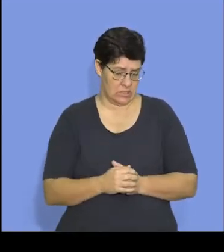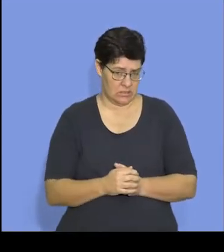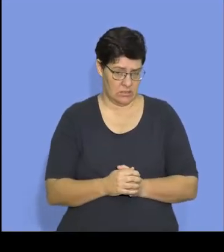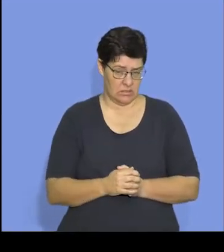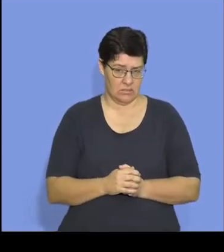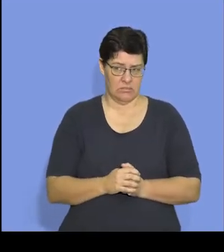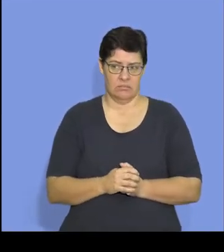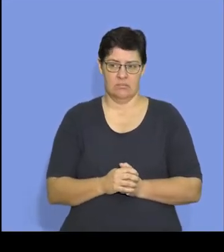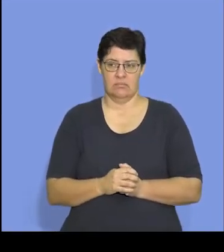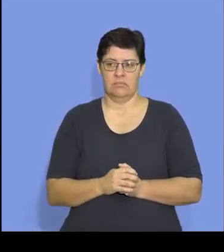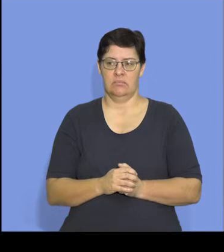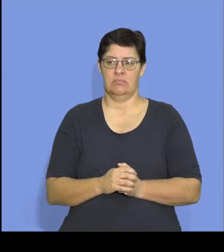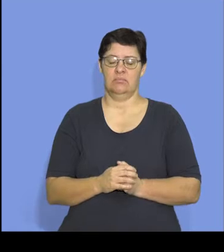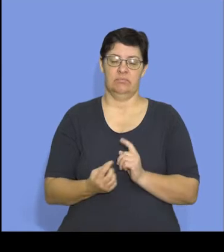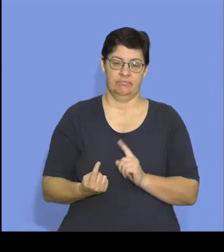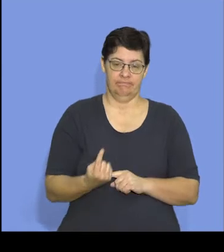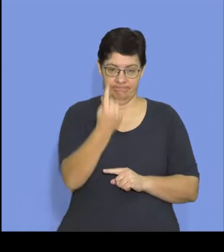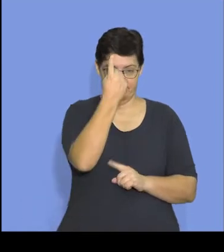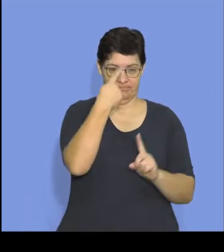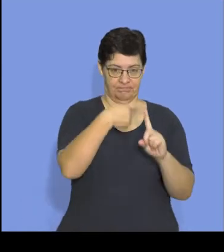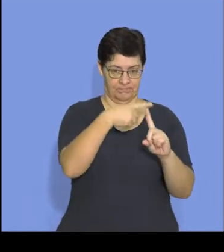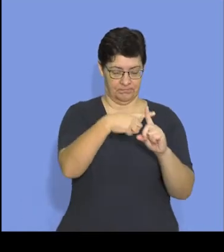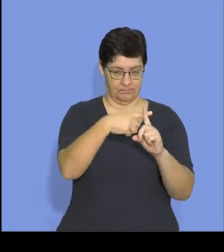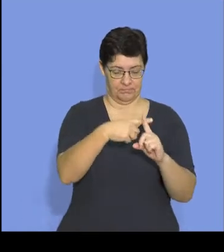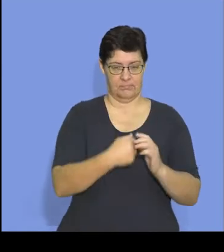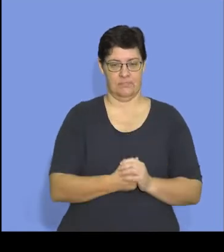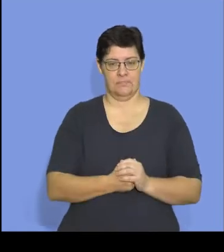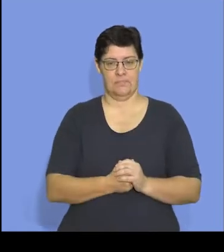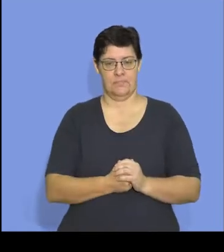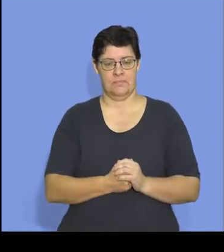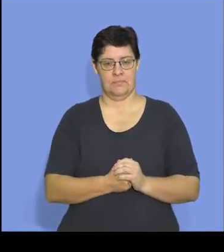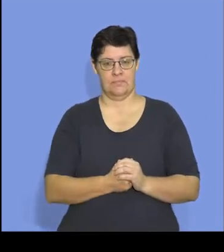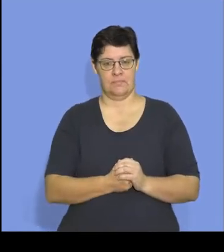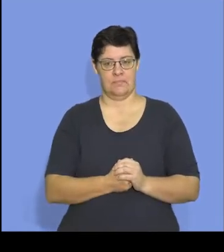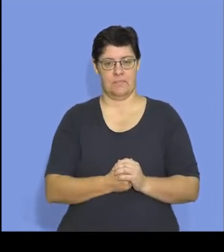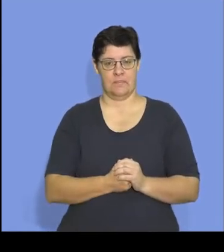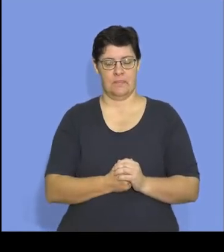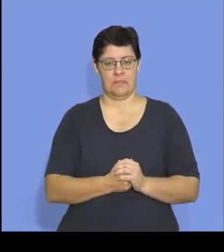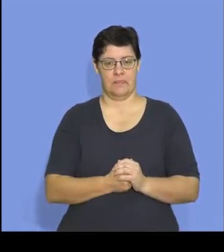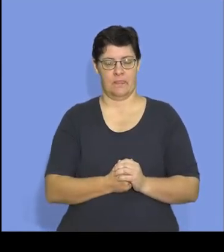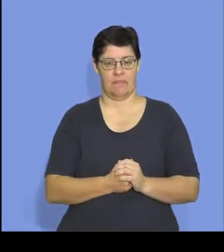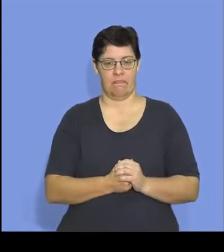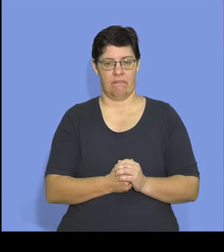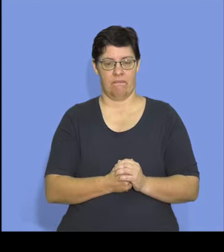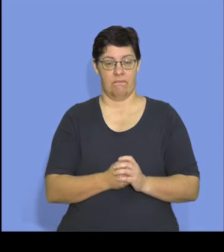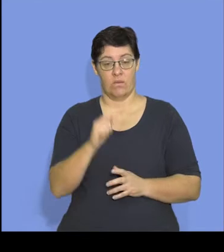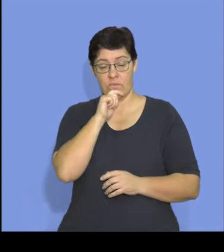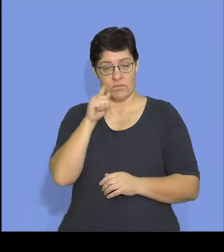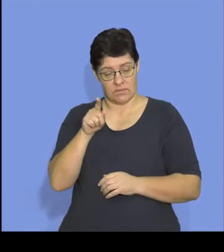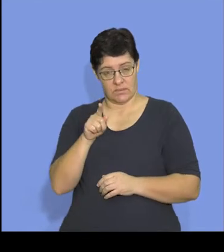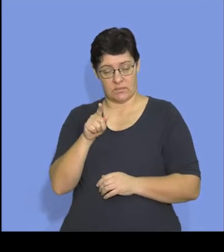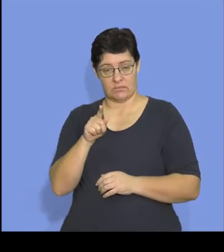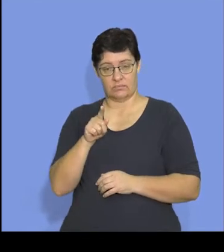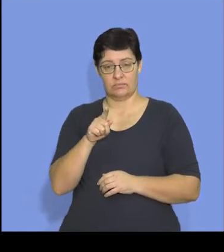take up as positive. Okay, we're going to use that the whole way through,